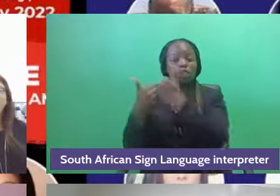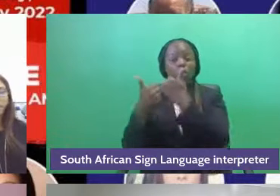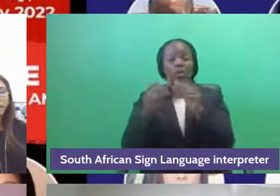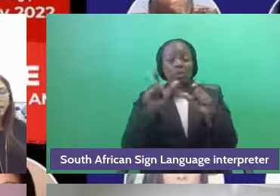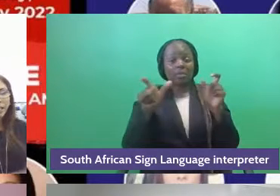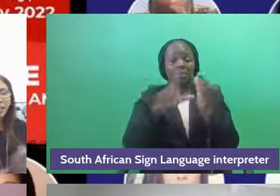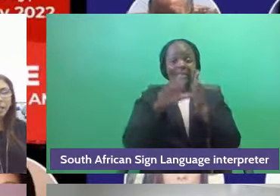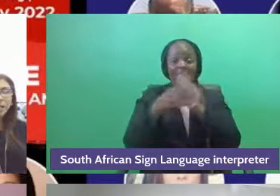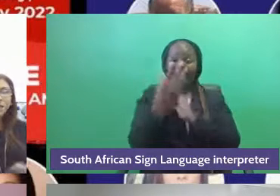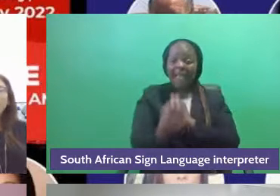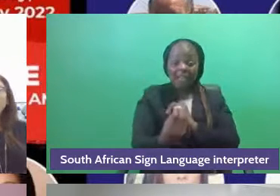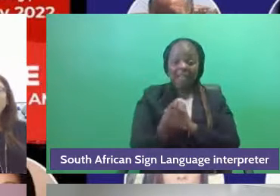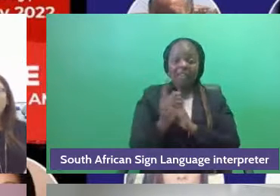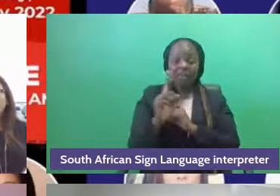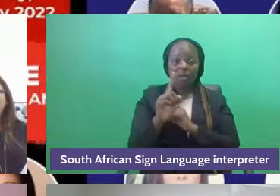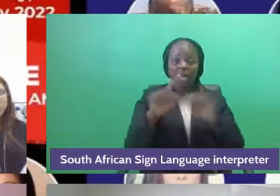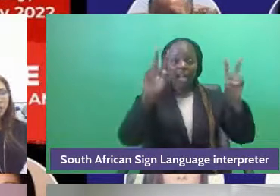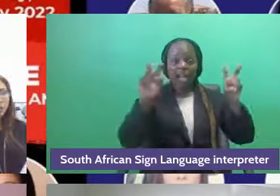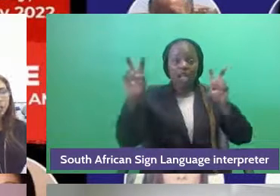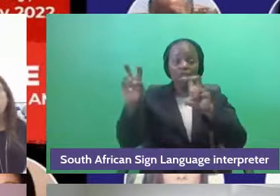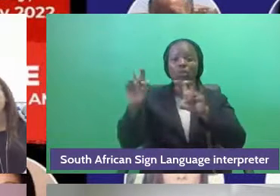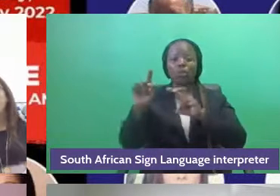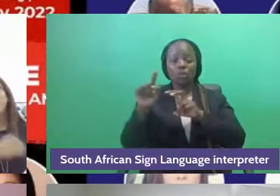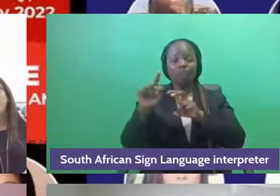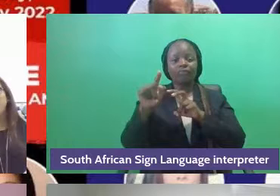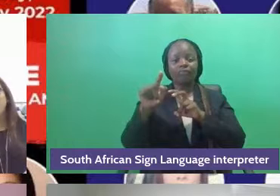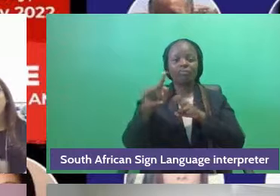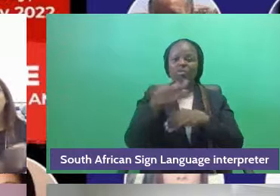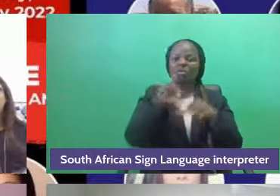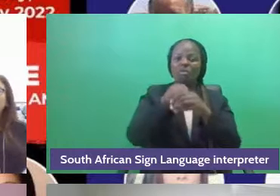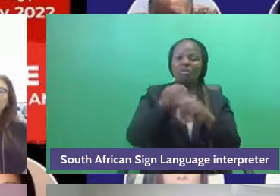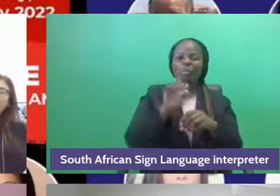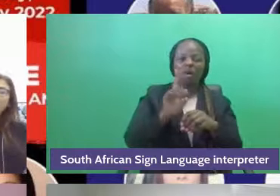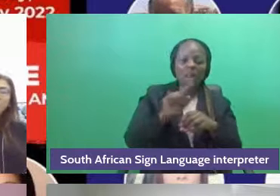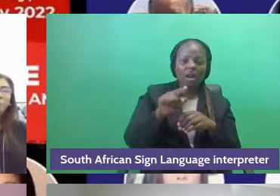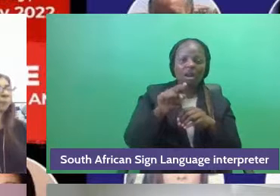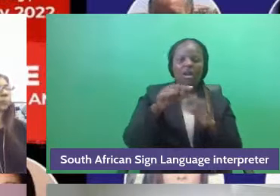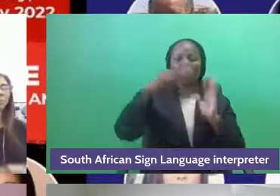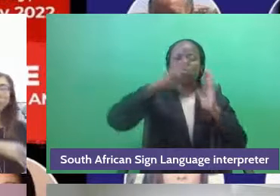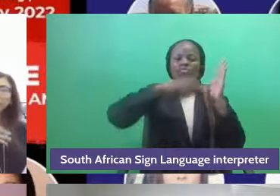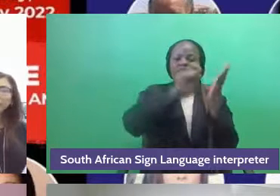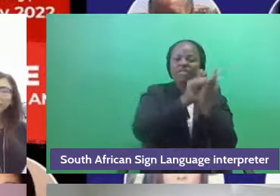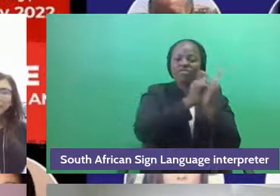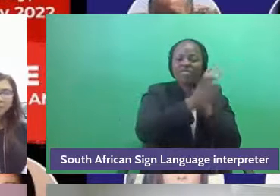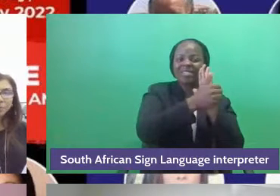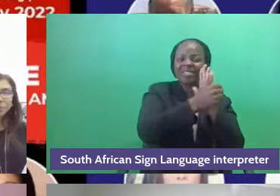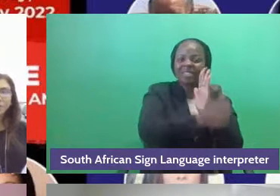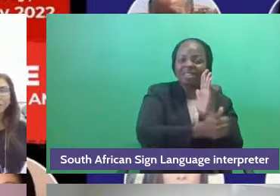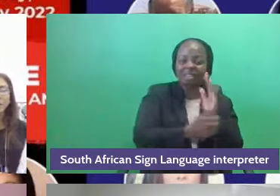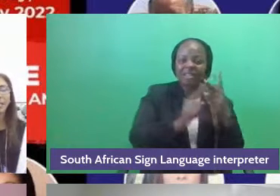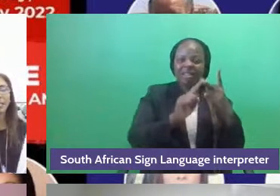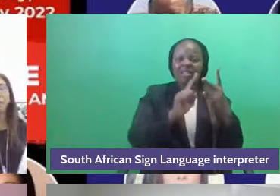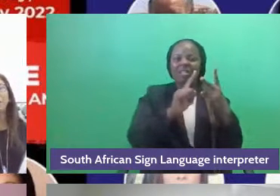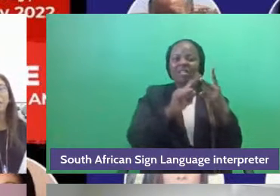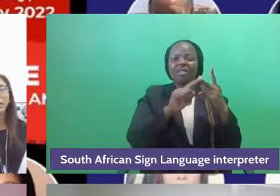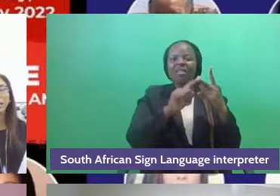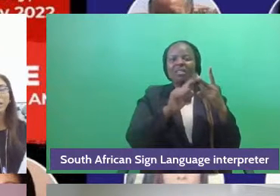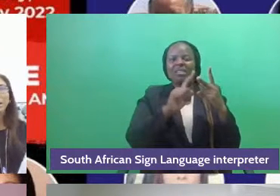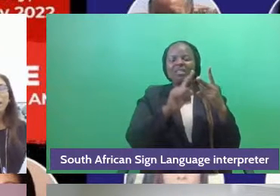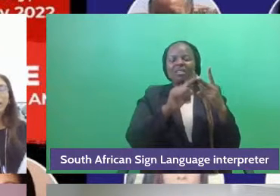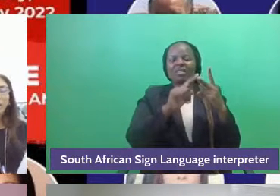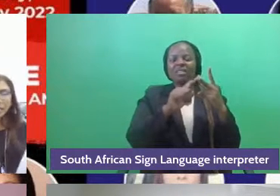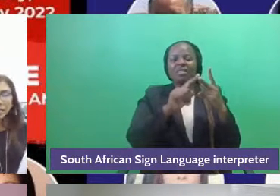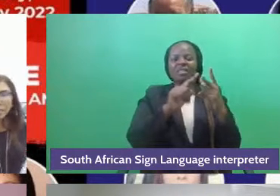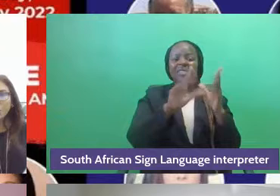issues, including and not limited to their levels of literacy, the acceptance of the